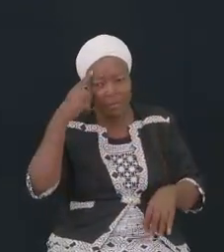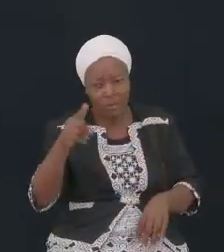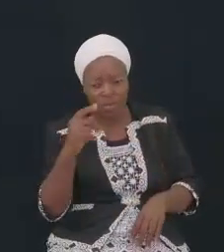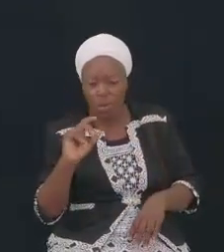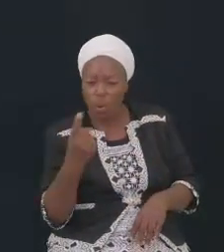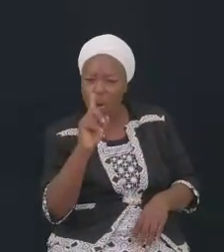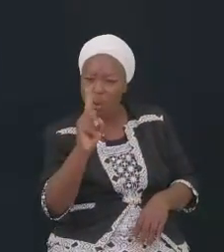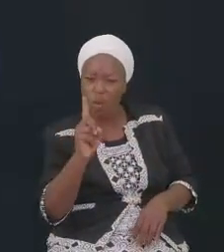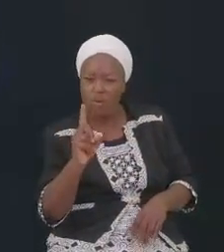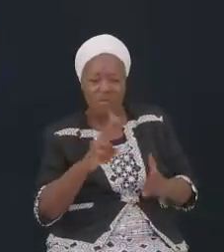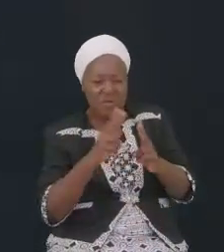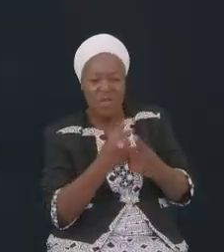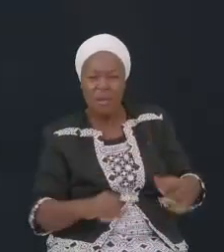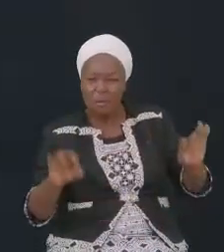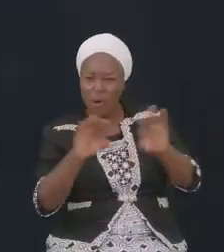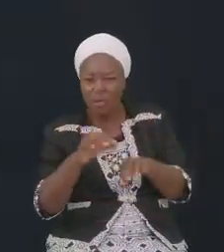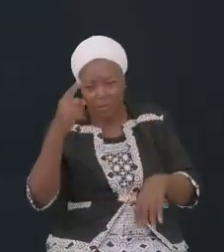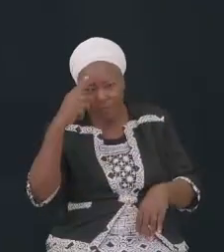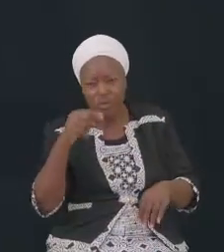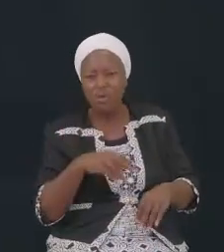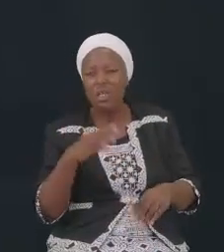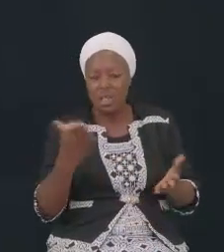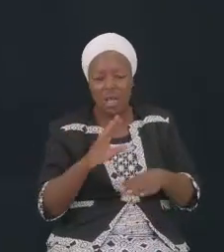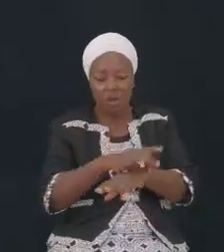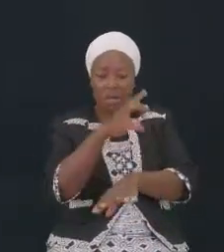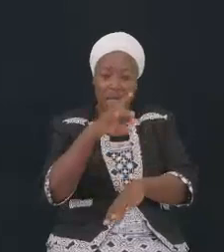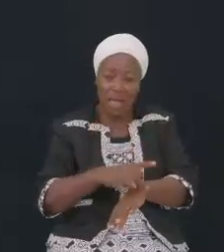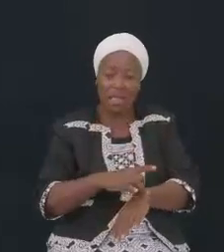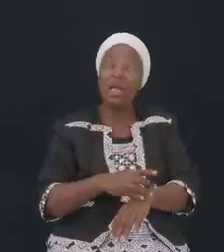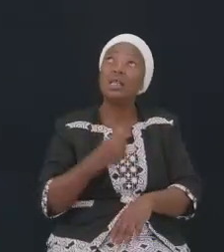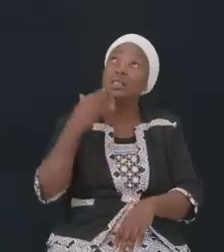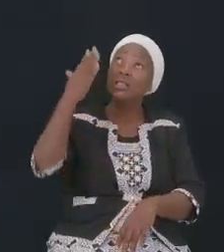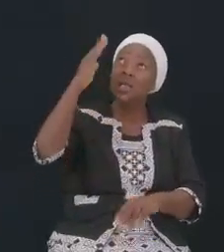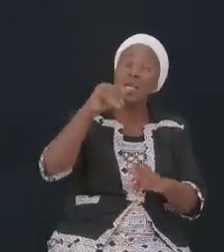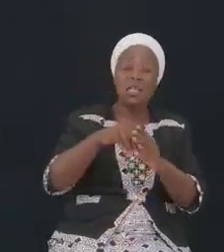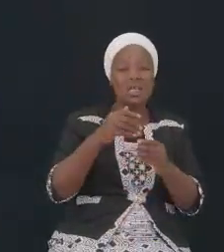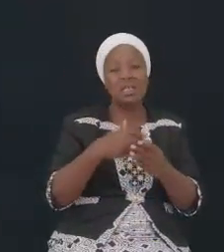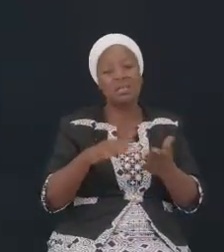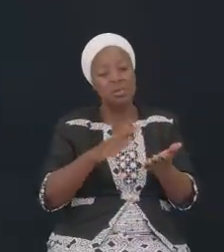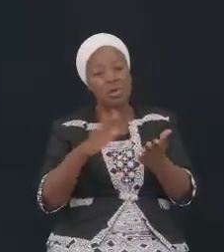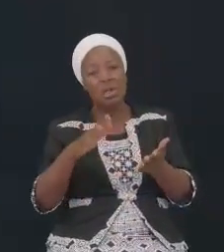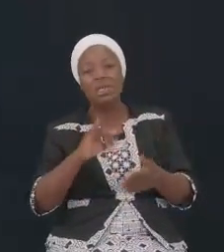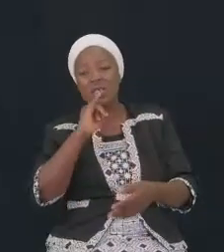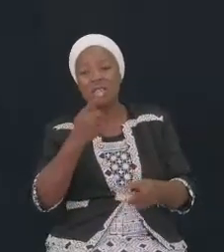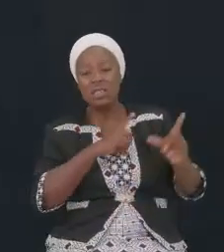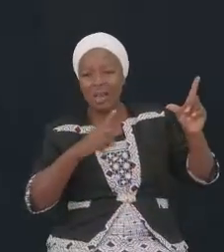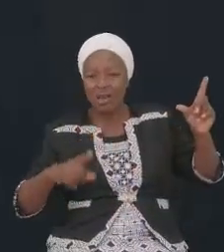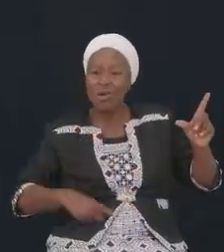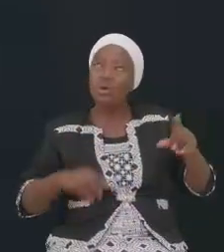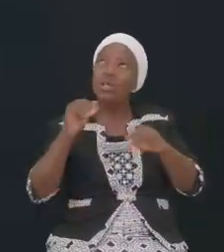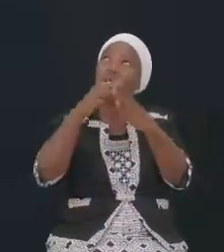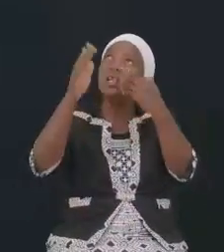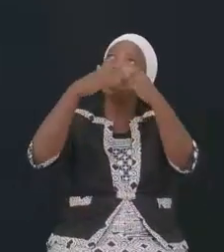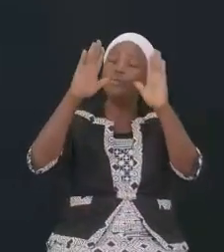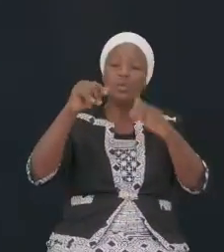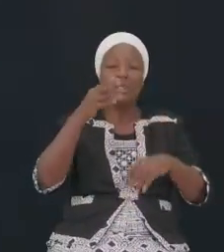one indispensable in your life, here on earth and there in glory, is the Lord in heaven. There